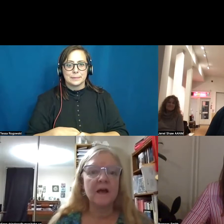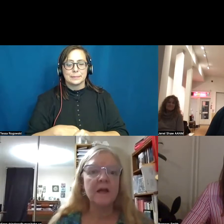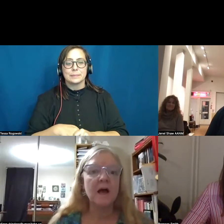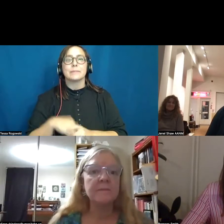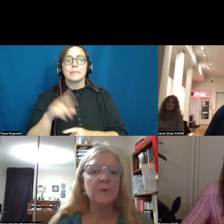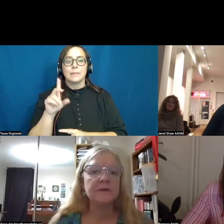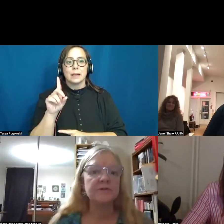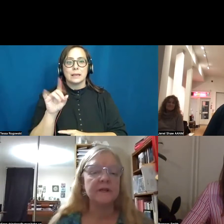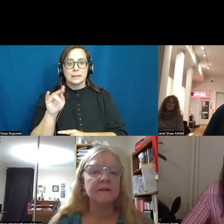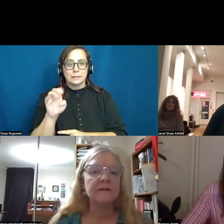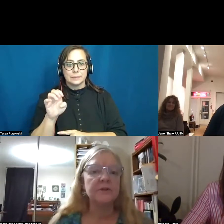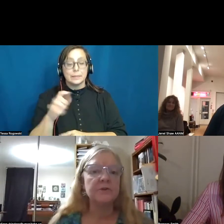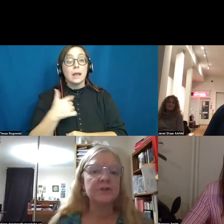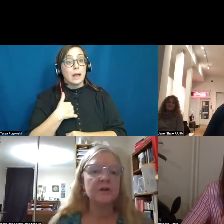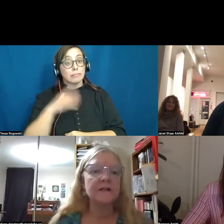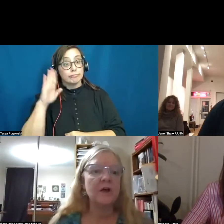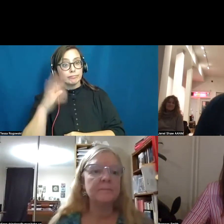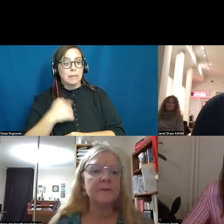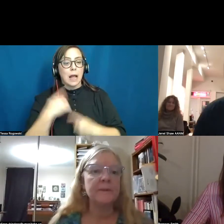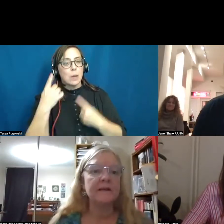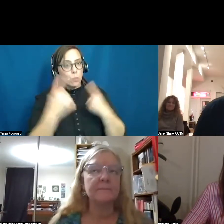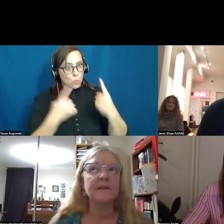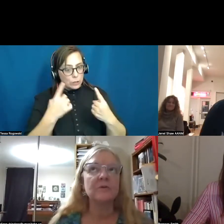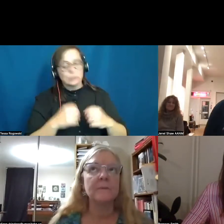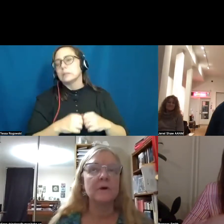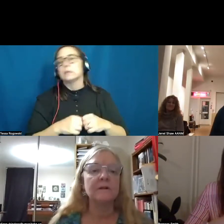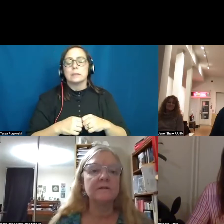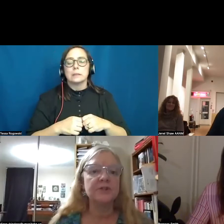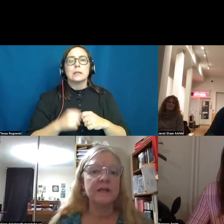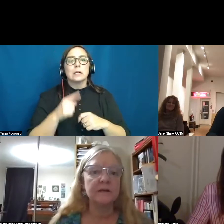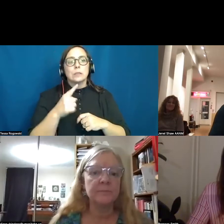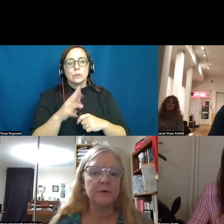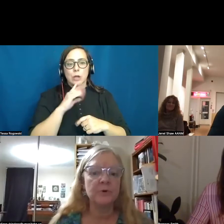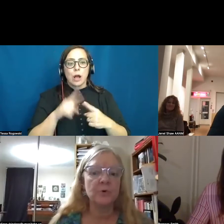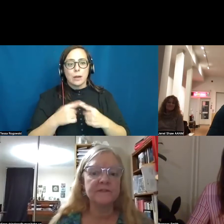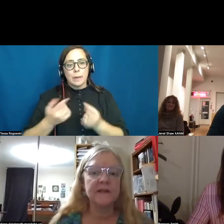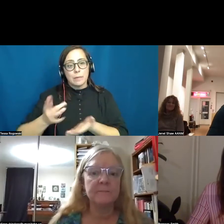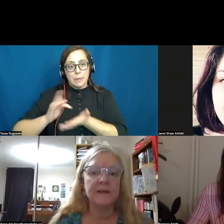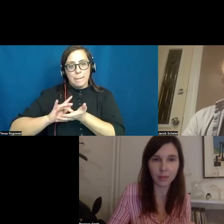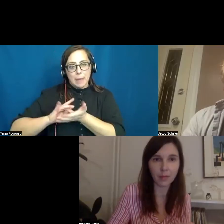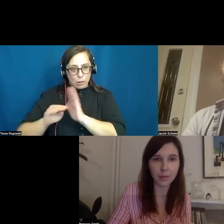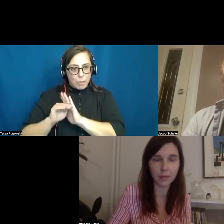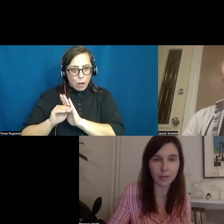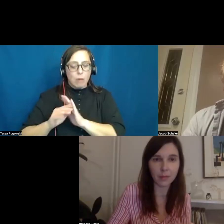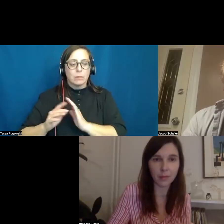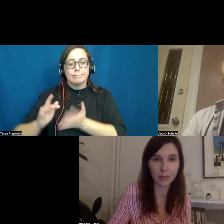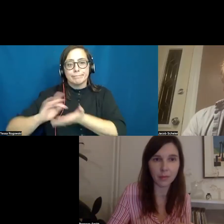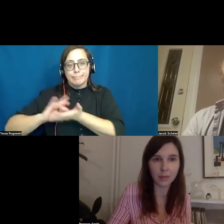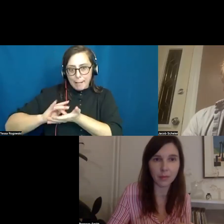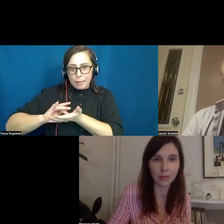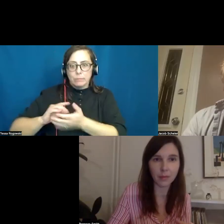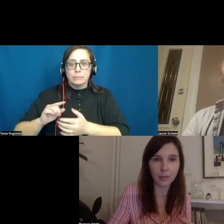Okay, I'm wondering, you talk a lot about the medical model, Jacob. Of course, medical model is